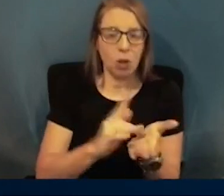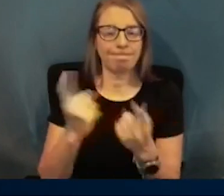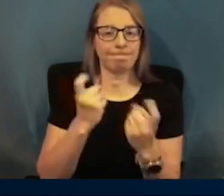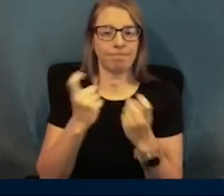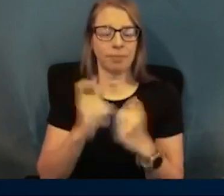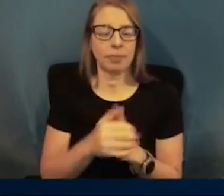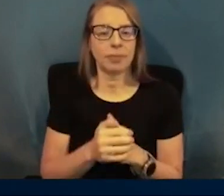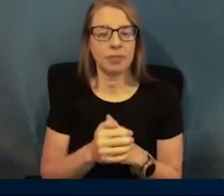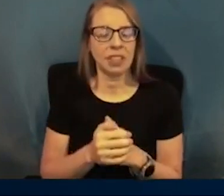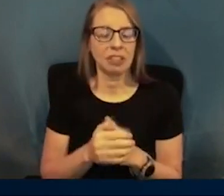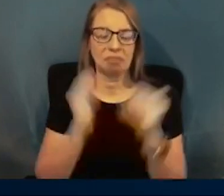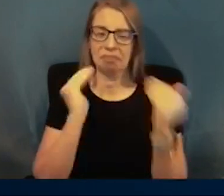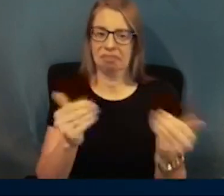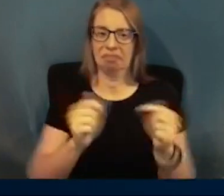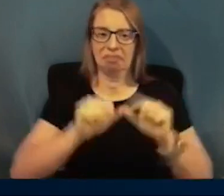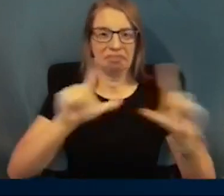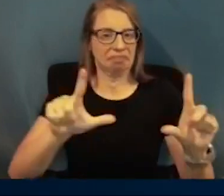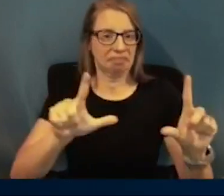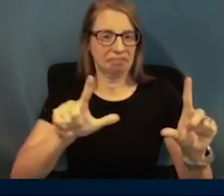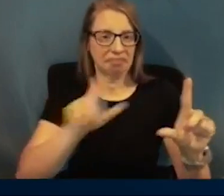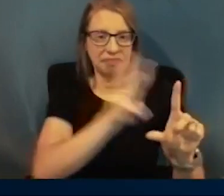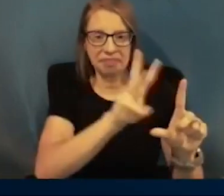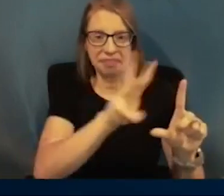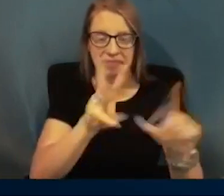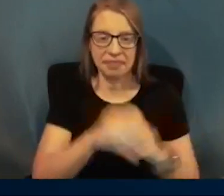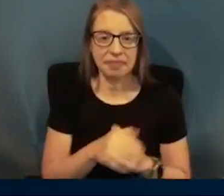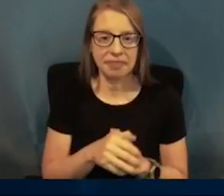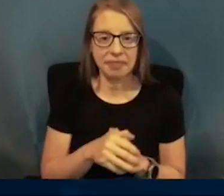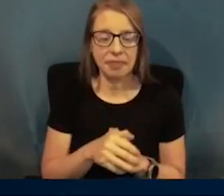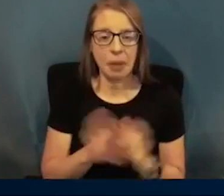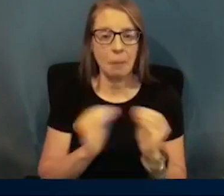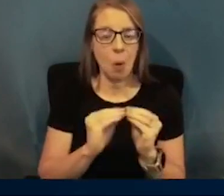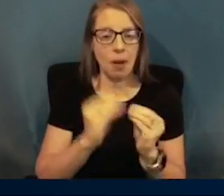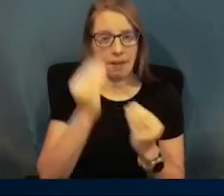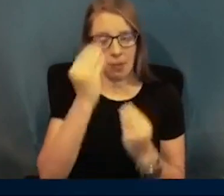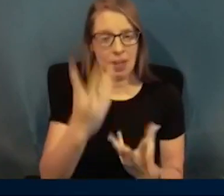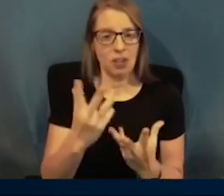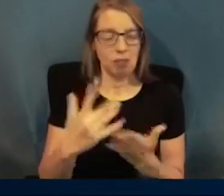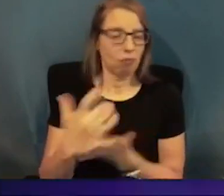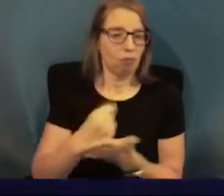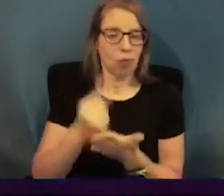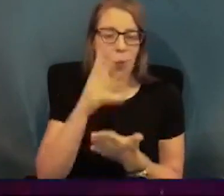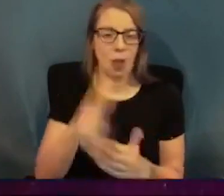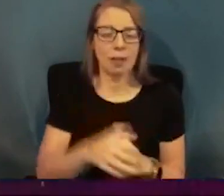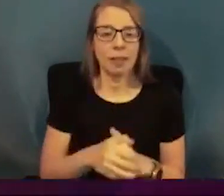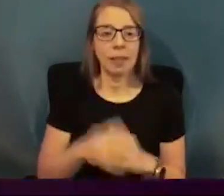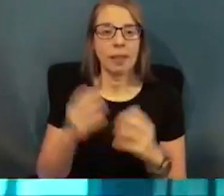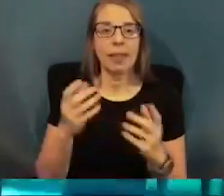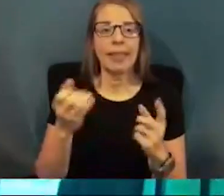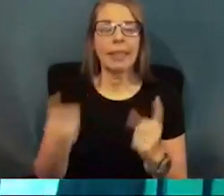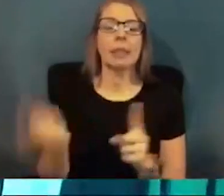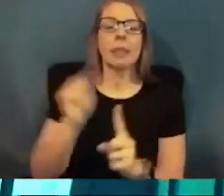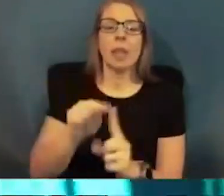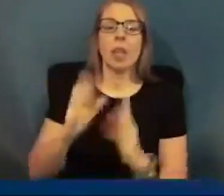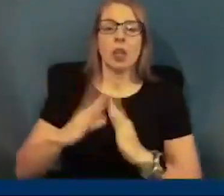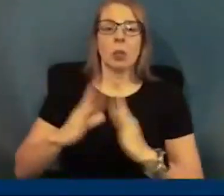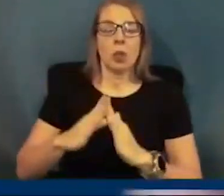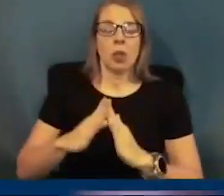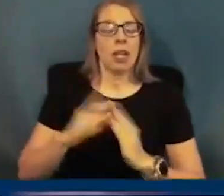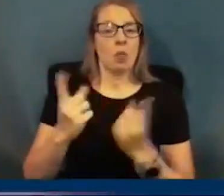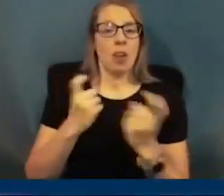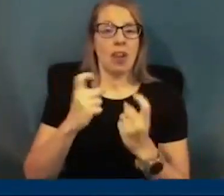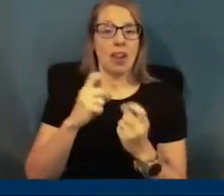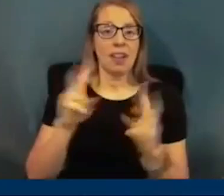and register and get more information. All right, Dr. Morsch, we'll get back with you in just a moment. We want to get to our community questions though today. Follow-up Friday. Our